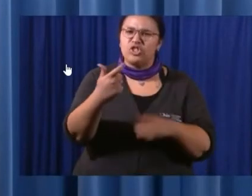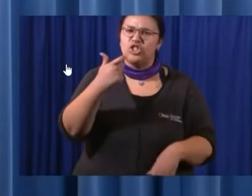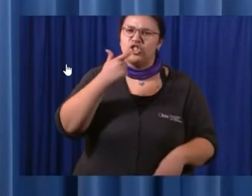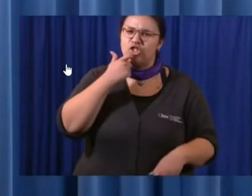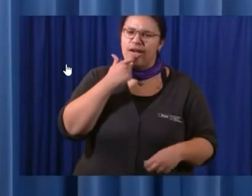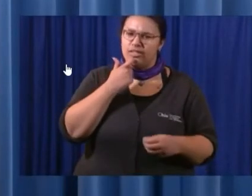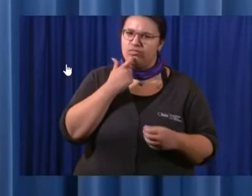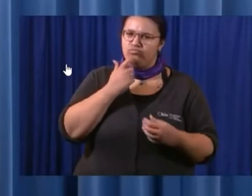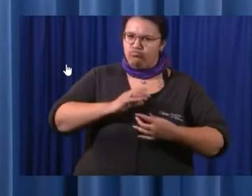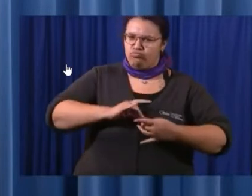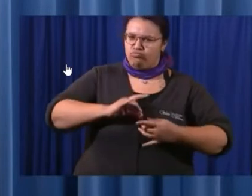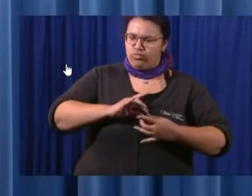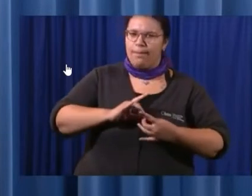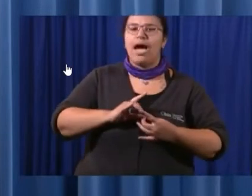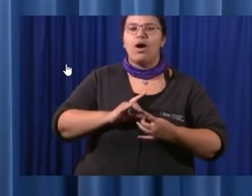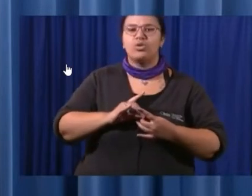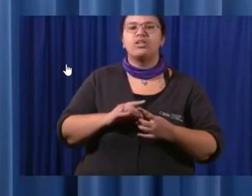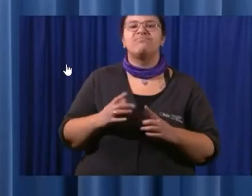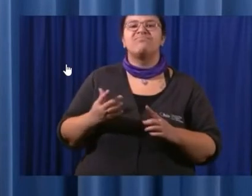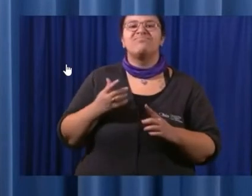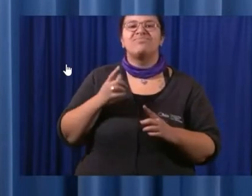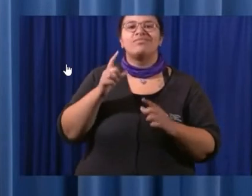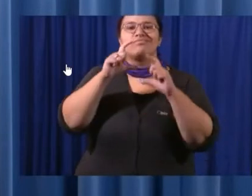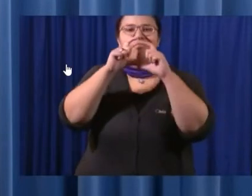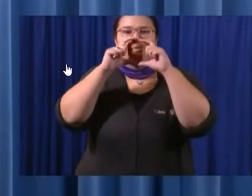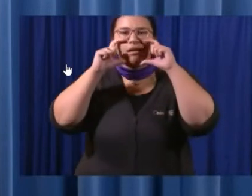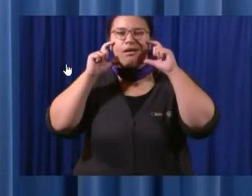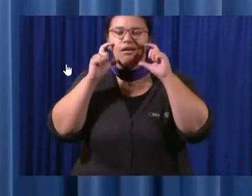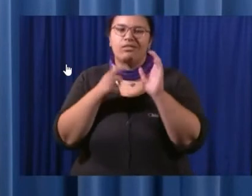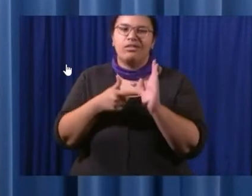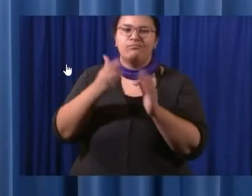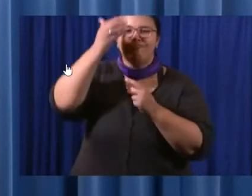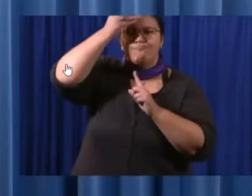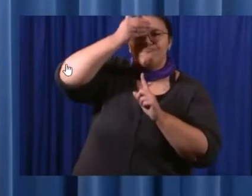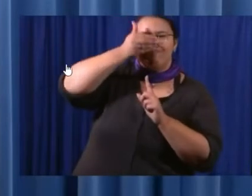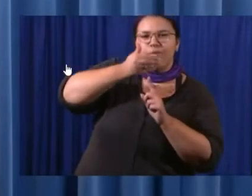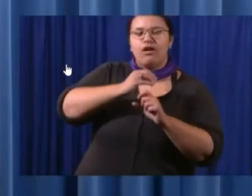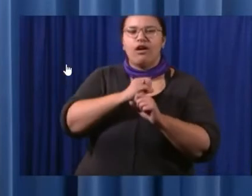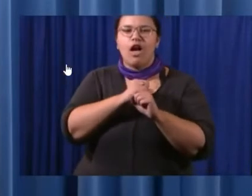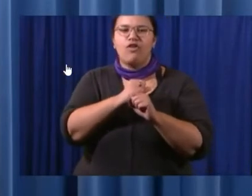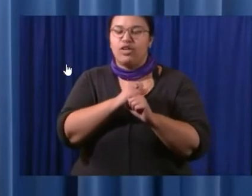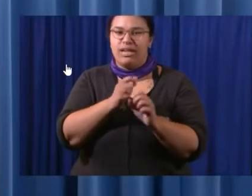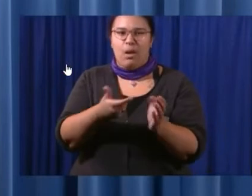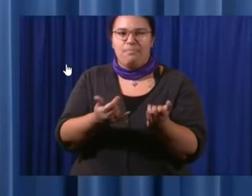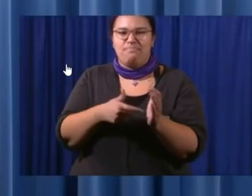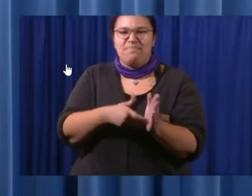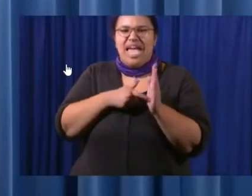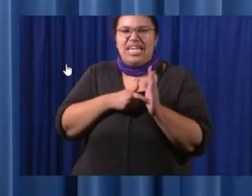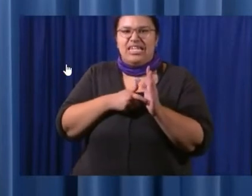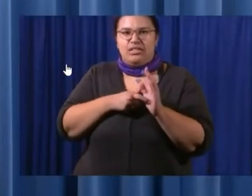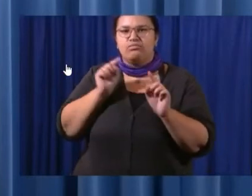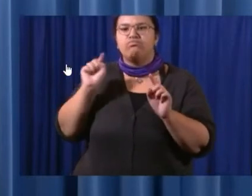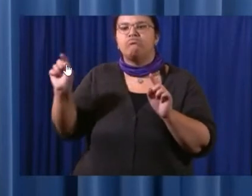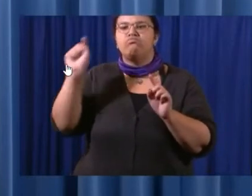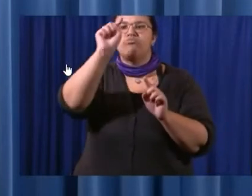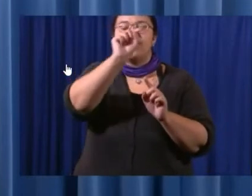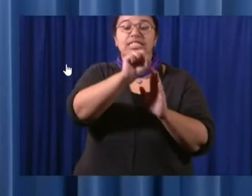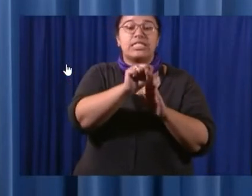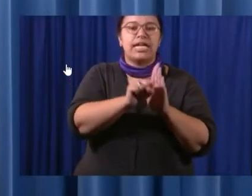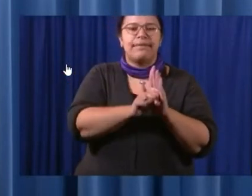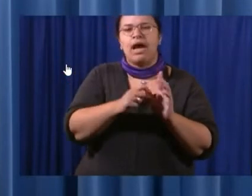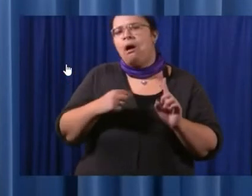coverings that have been mandated in cities across the state, is there any chance that you might institute such a mandate for the